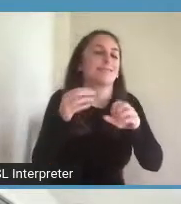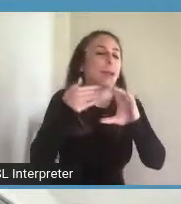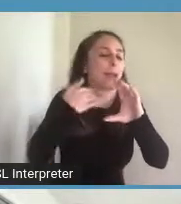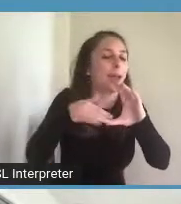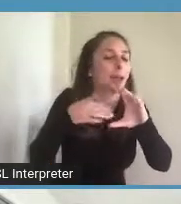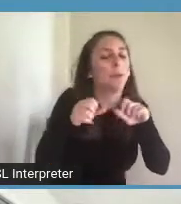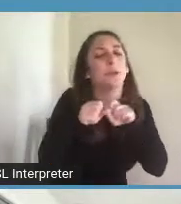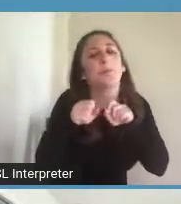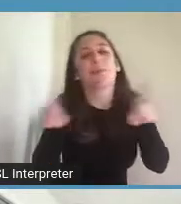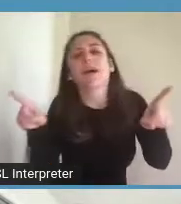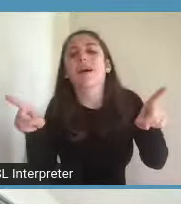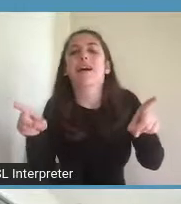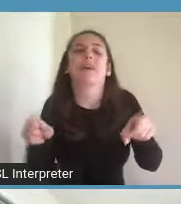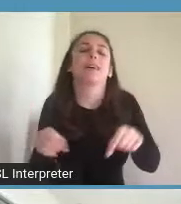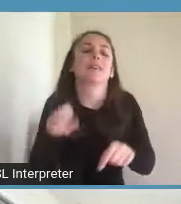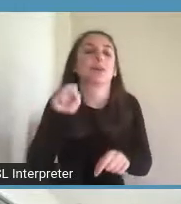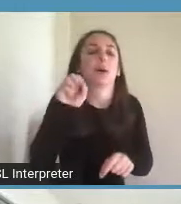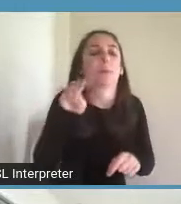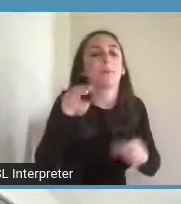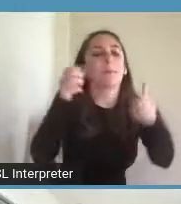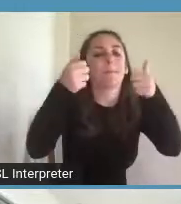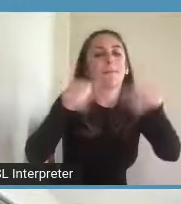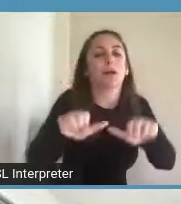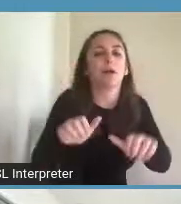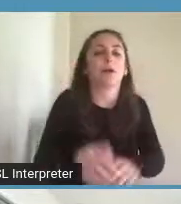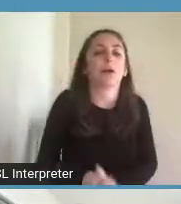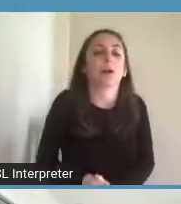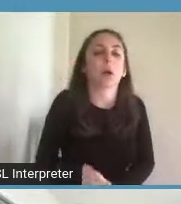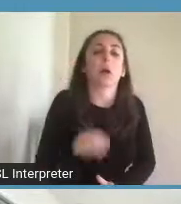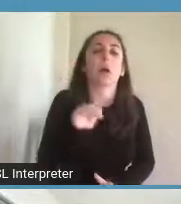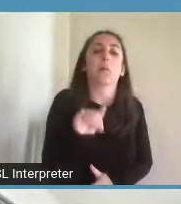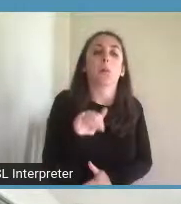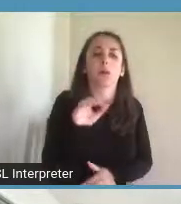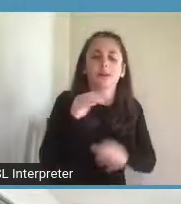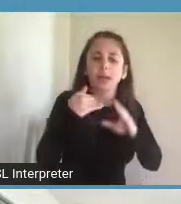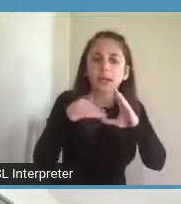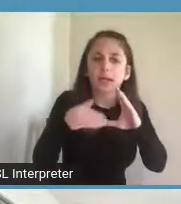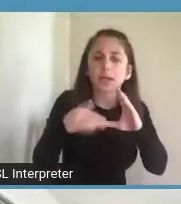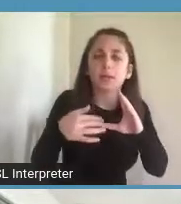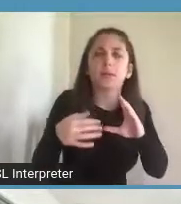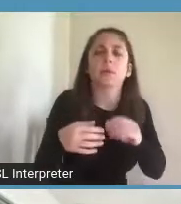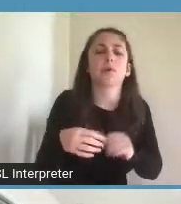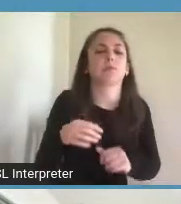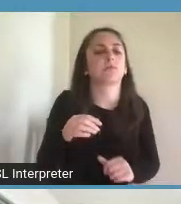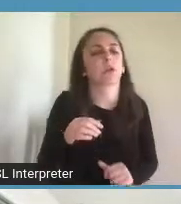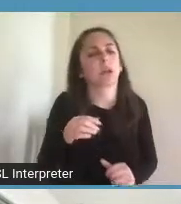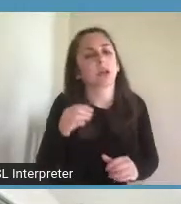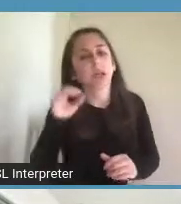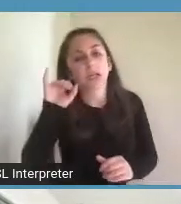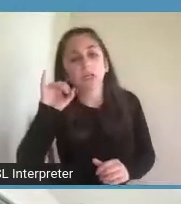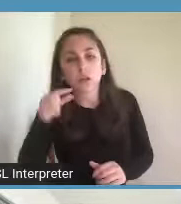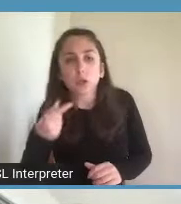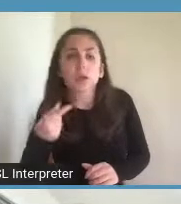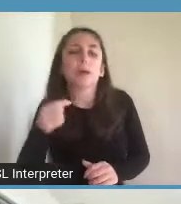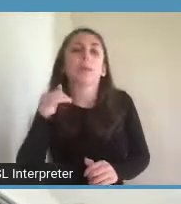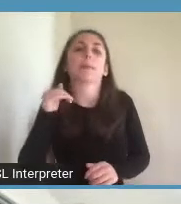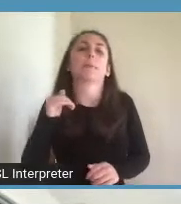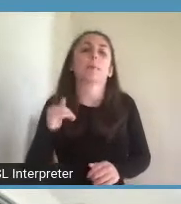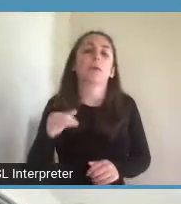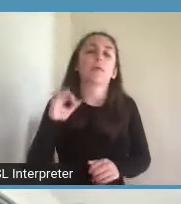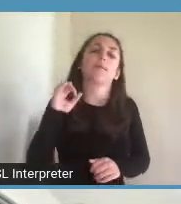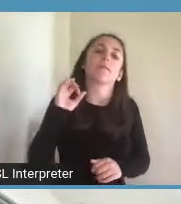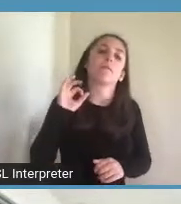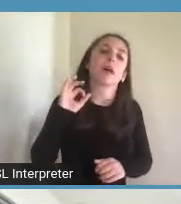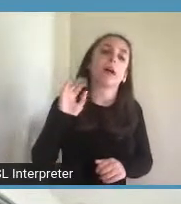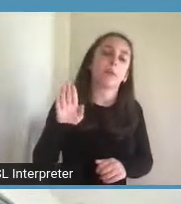understand from using UTM codes, okay, email sent the most people, and then Instagram, and then Facebook. And this can help me understand in the